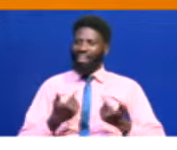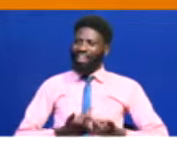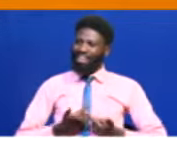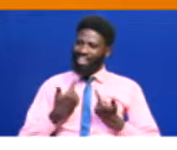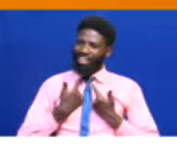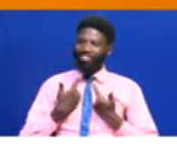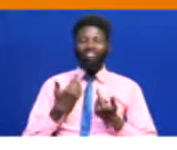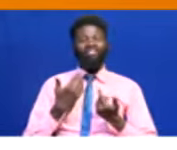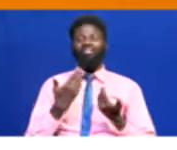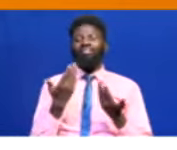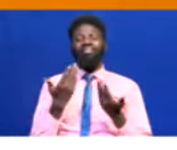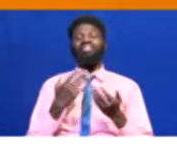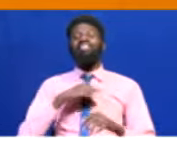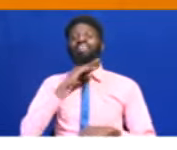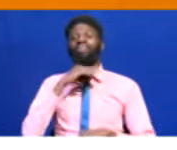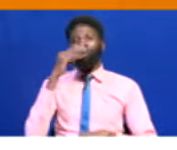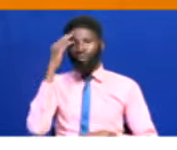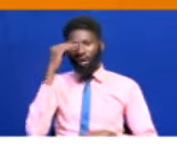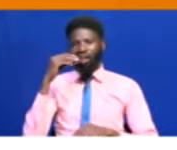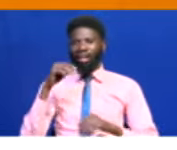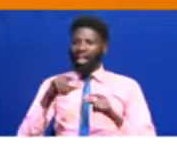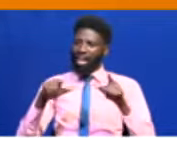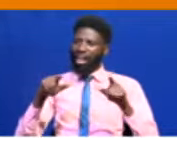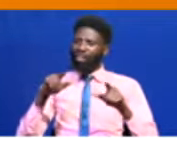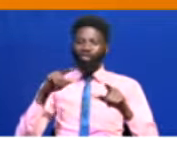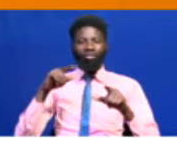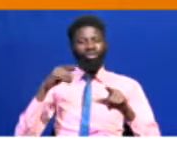of corruption, land fraud and such.